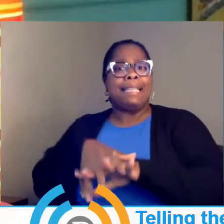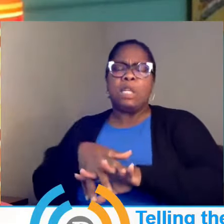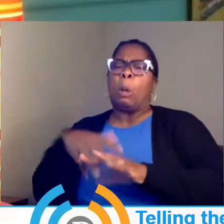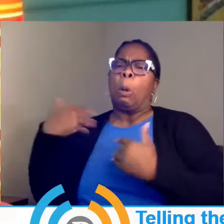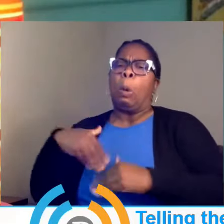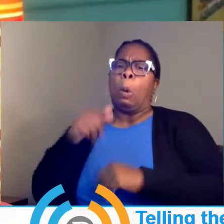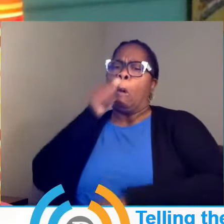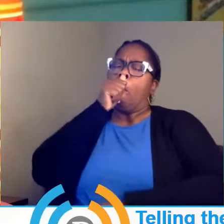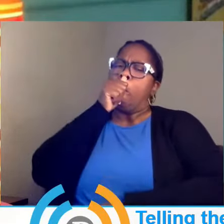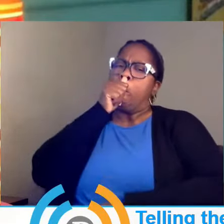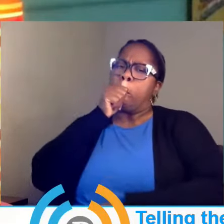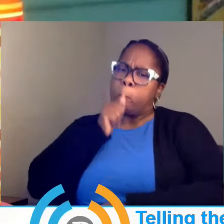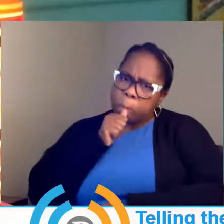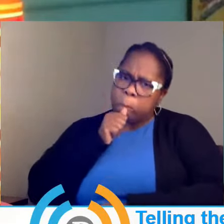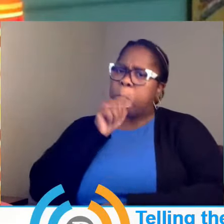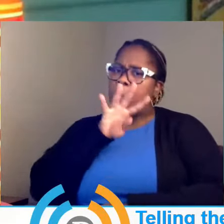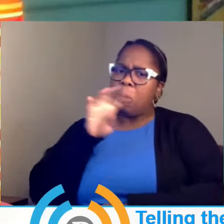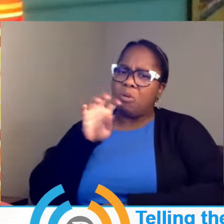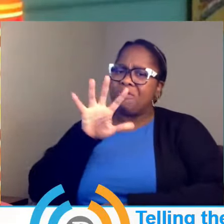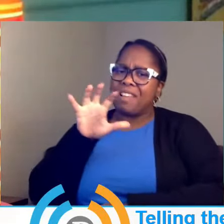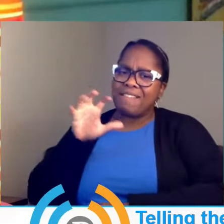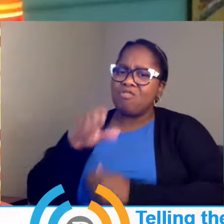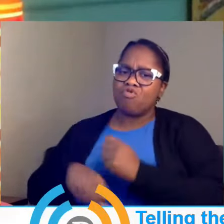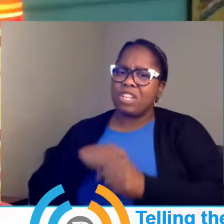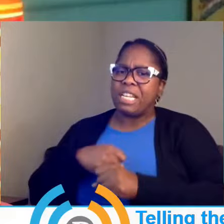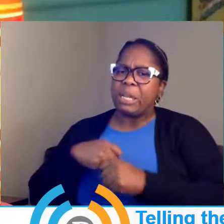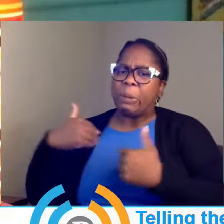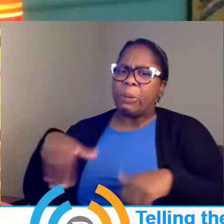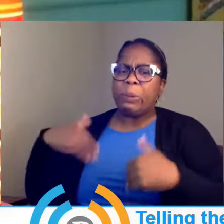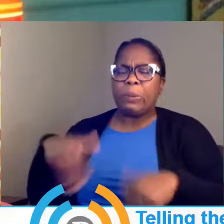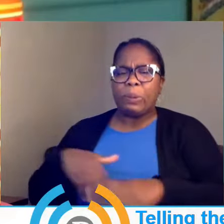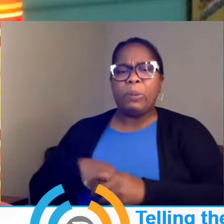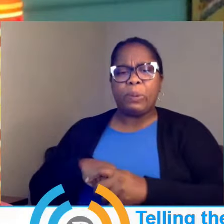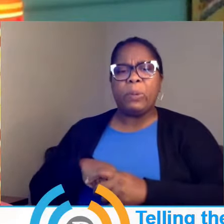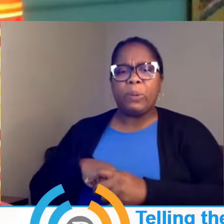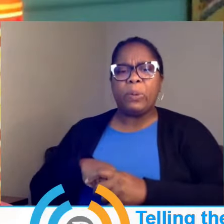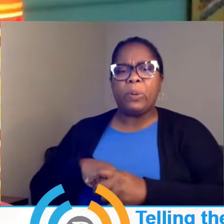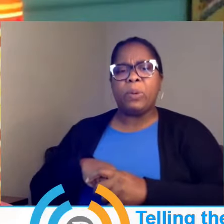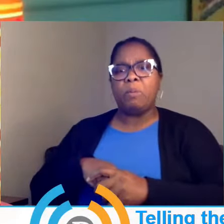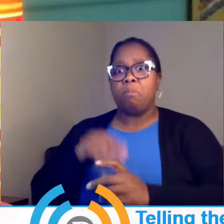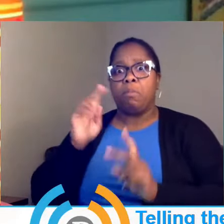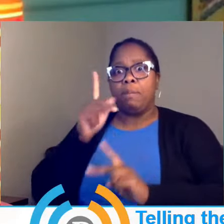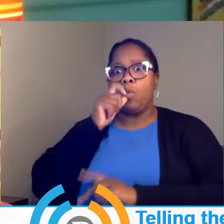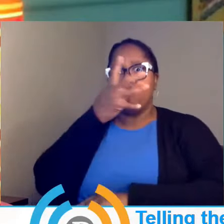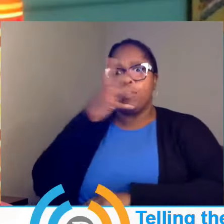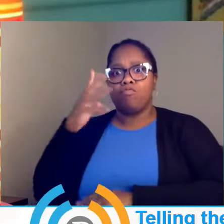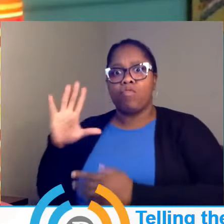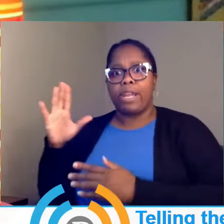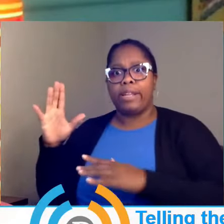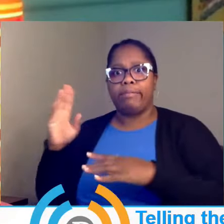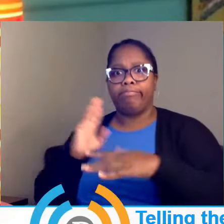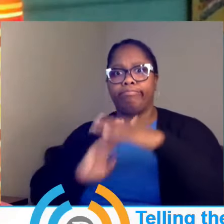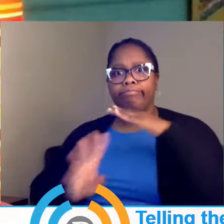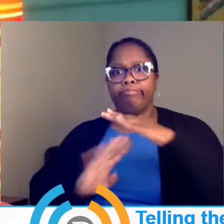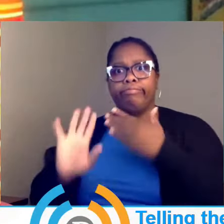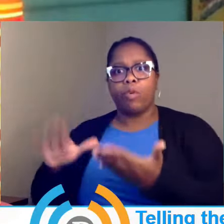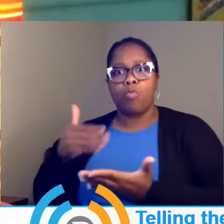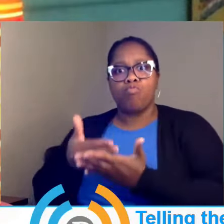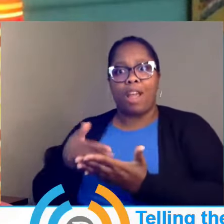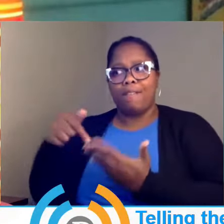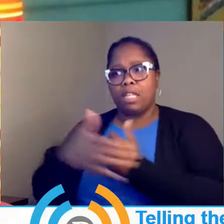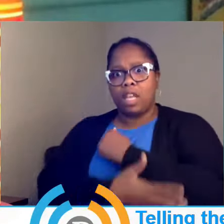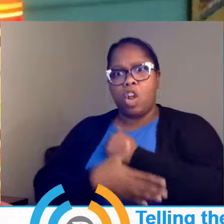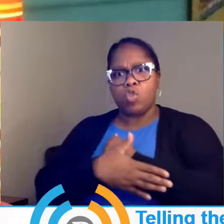that's been laid in an example for those that have emigrated into this country now, such as my family.